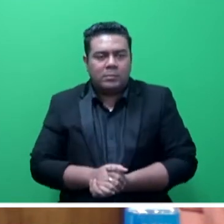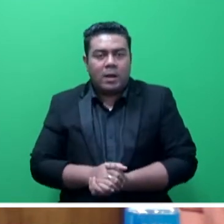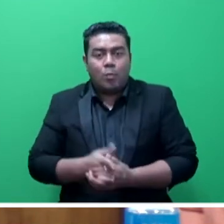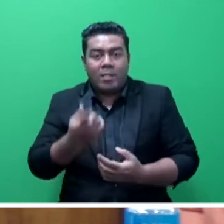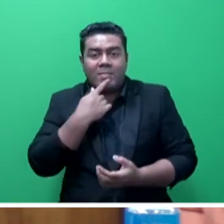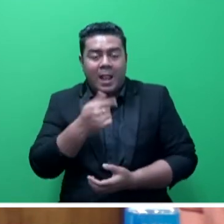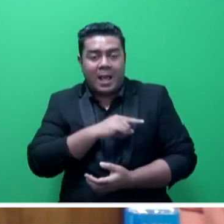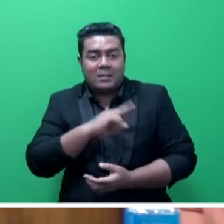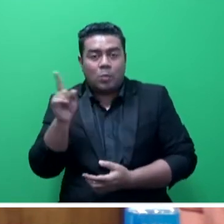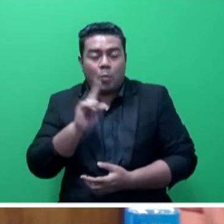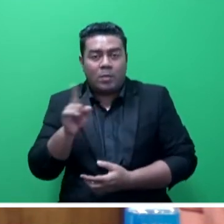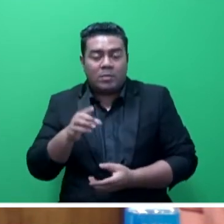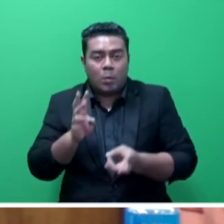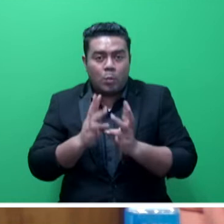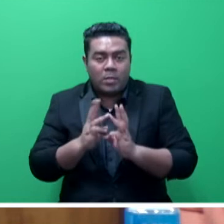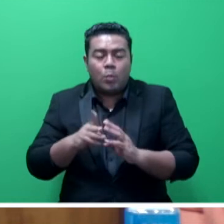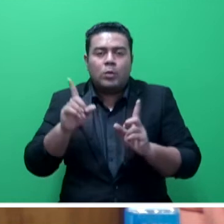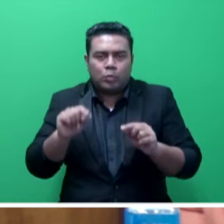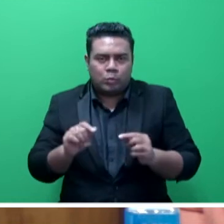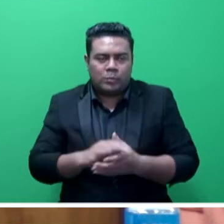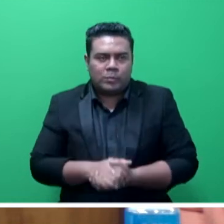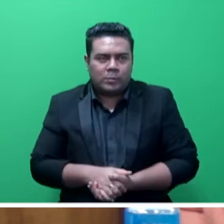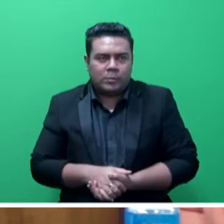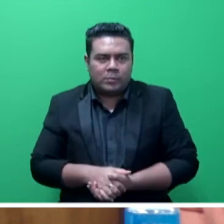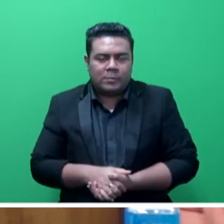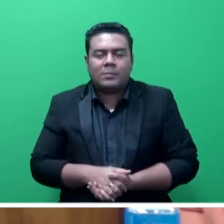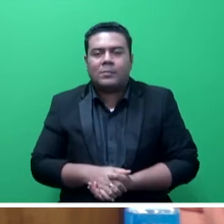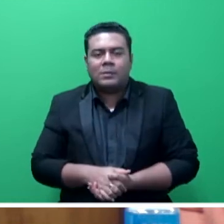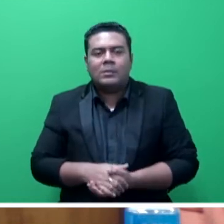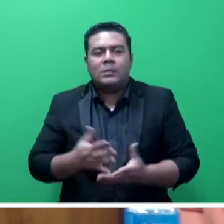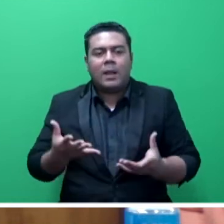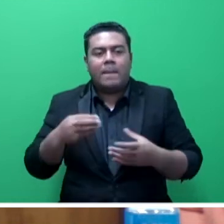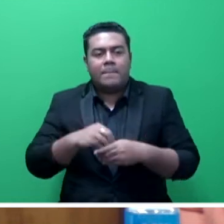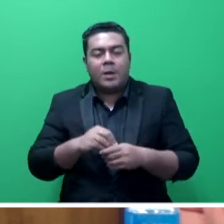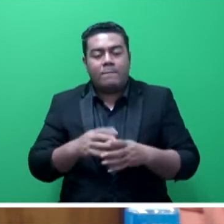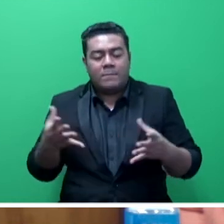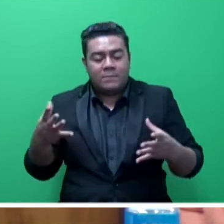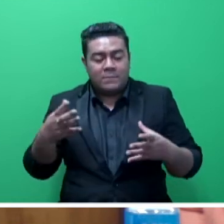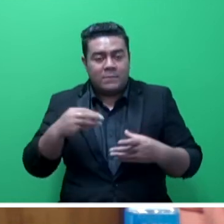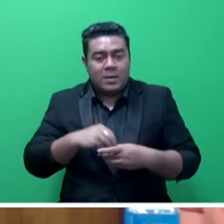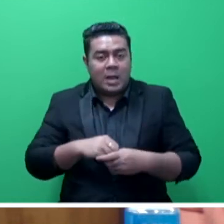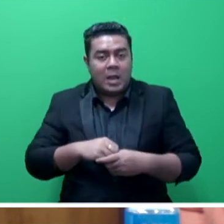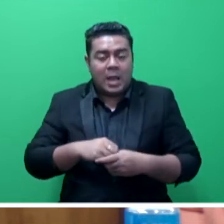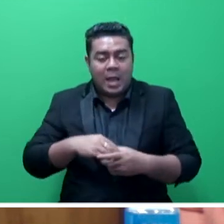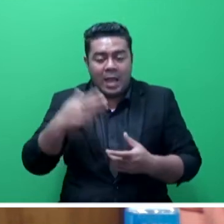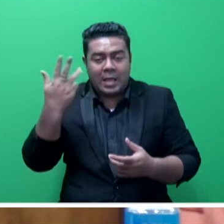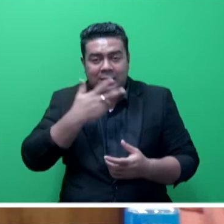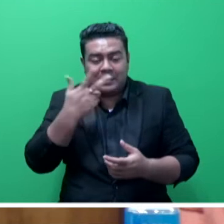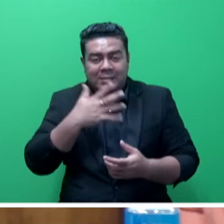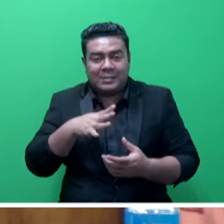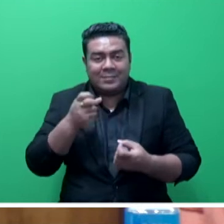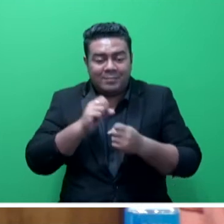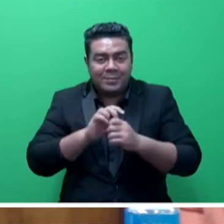tell us what the weather will do. It is a structured approach of combining hazard, exposure, and